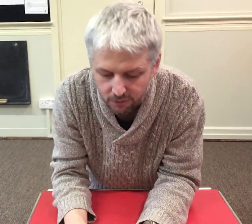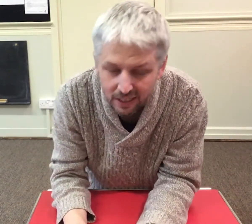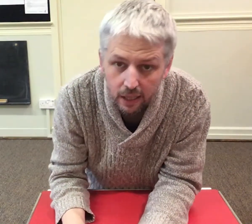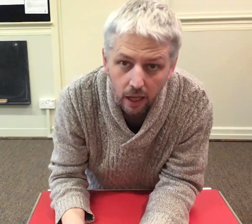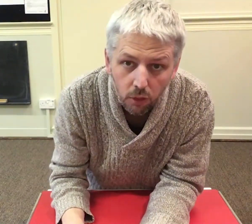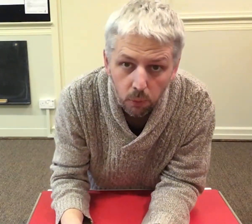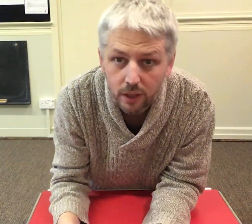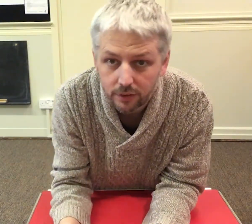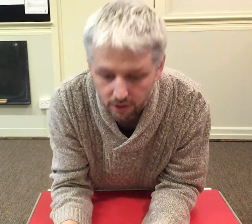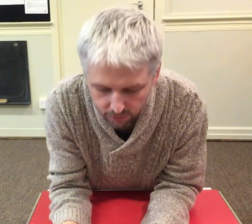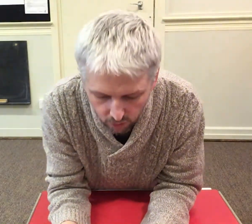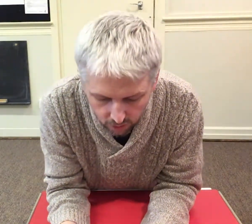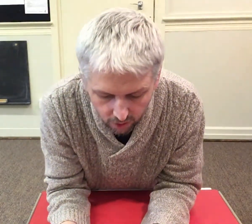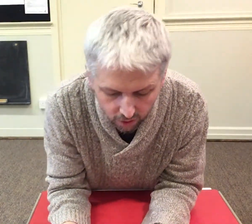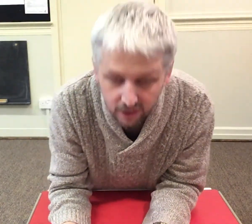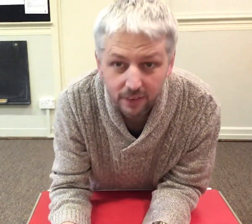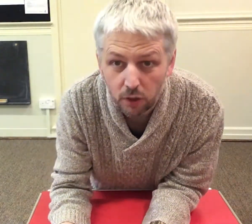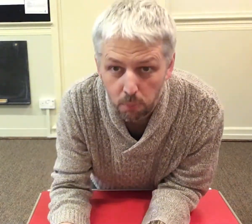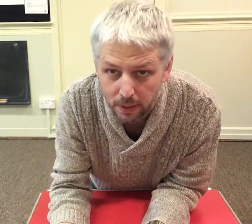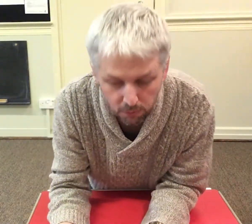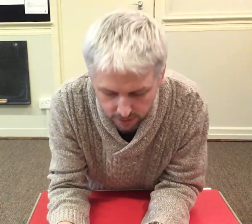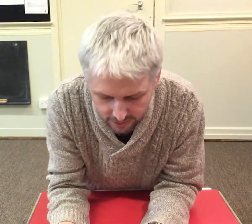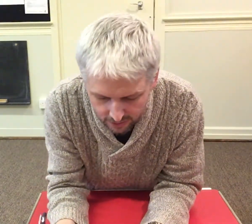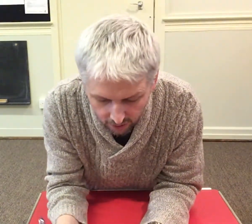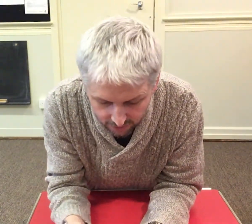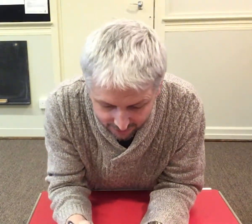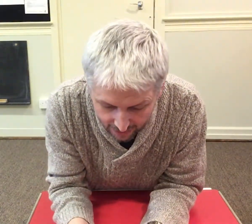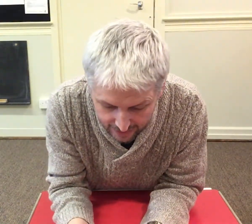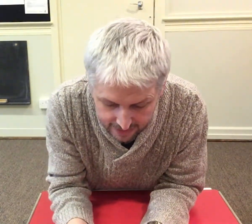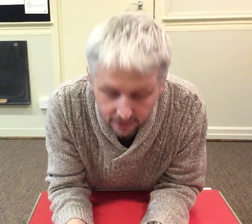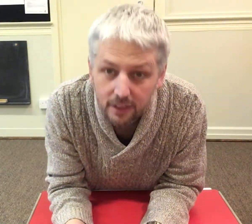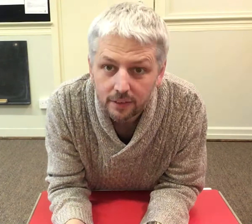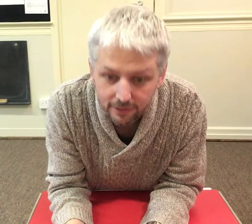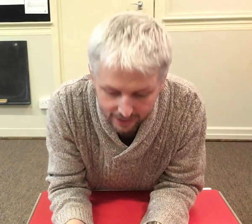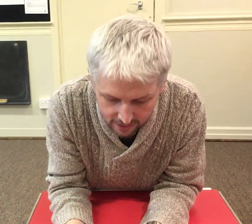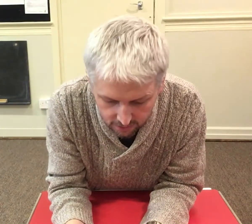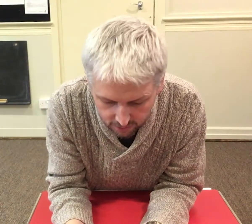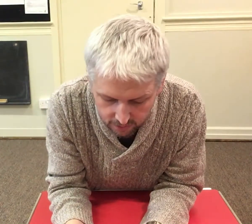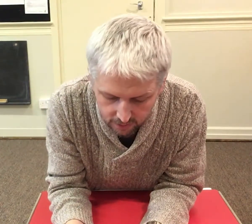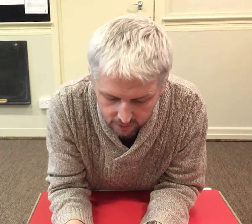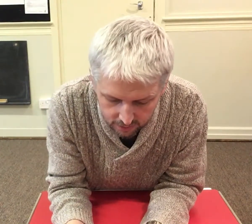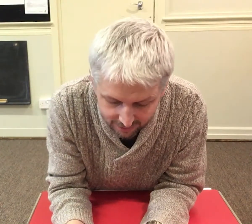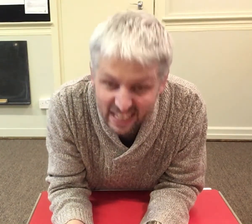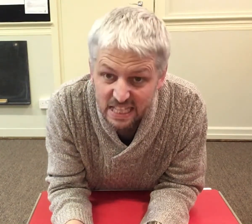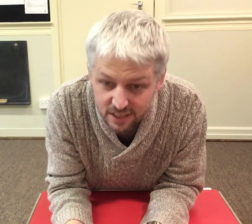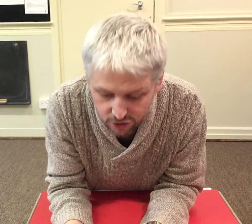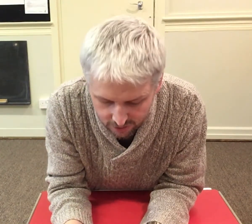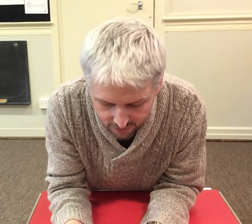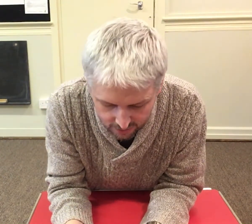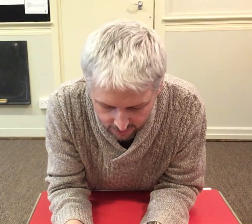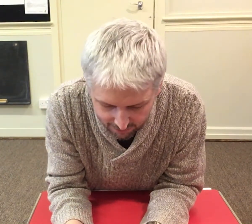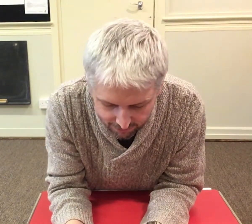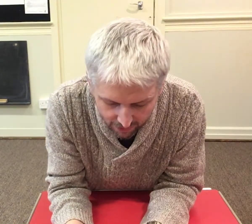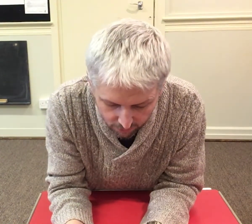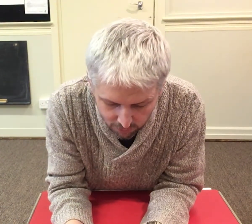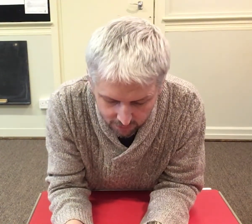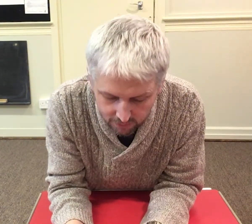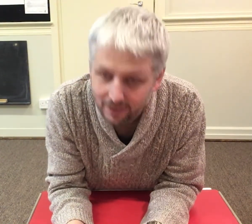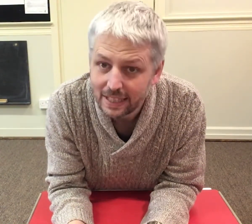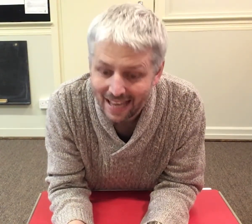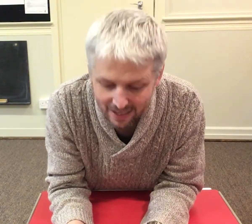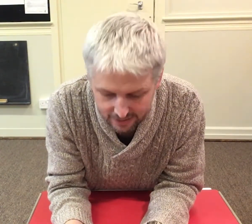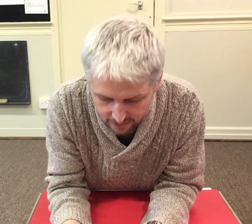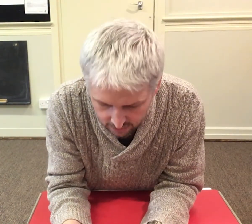Okay, so the words I've got they're not big words, are day, tin, tins,